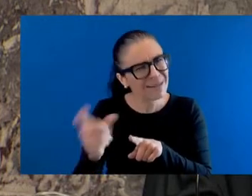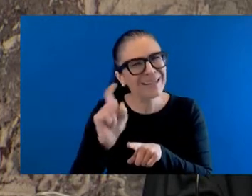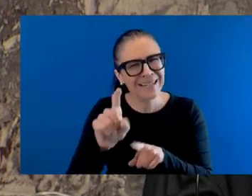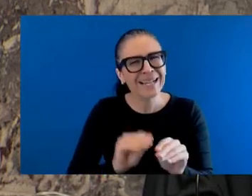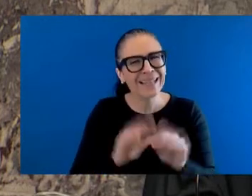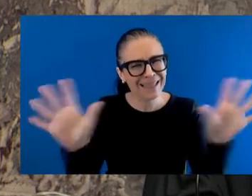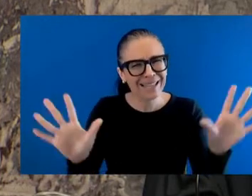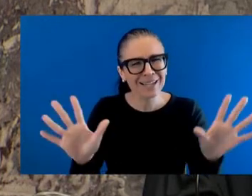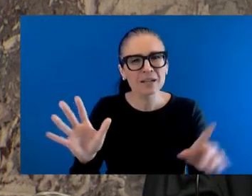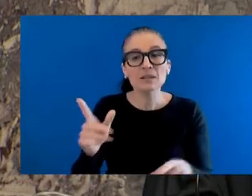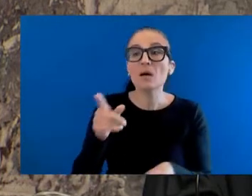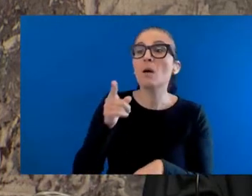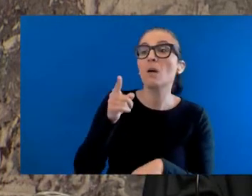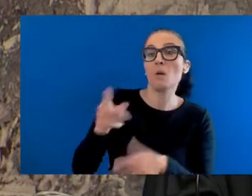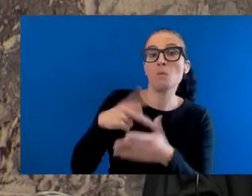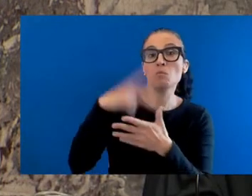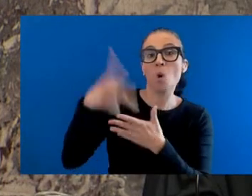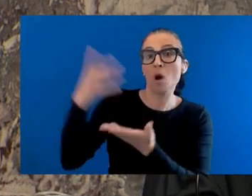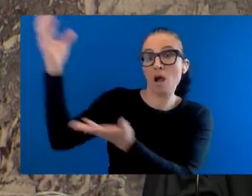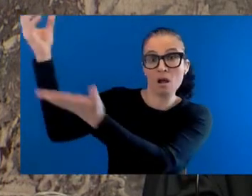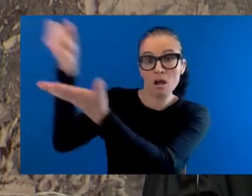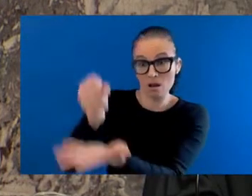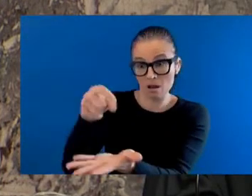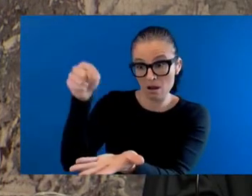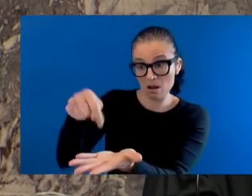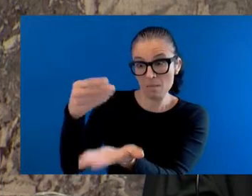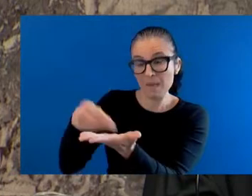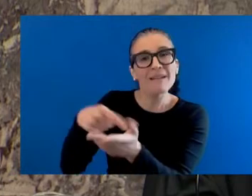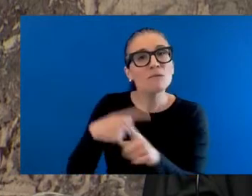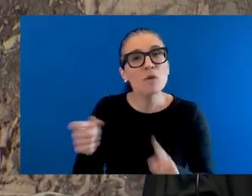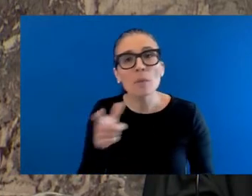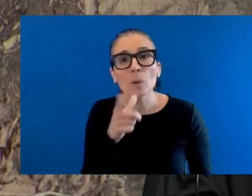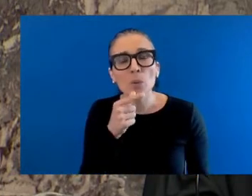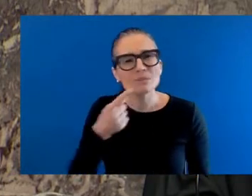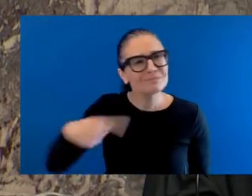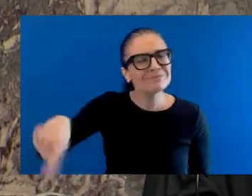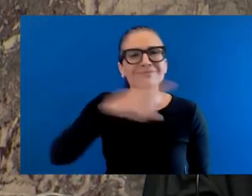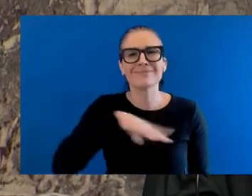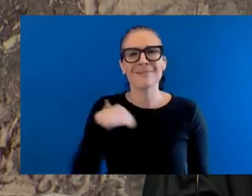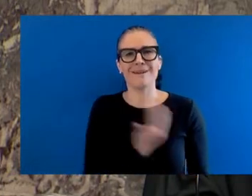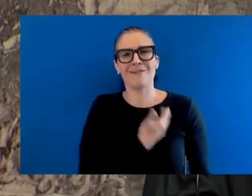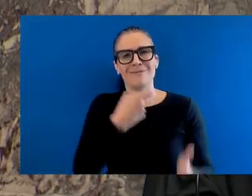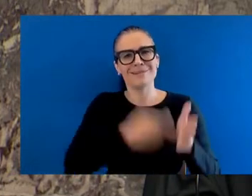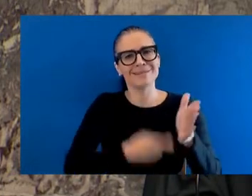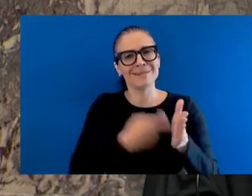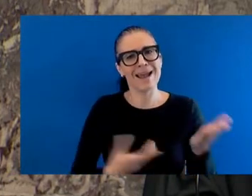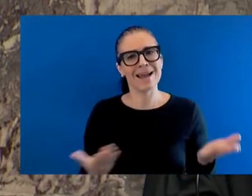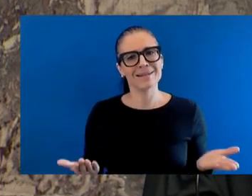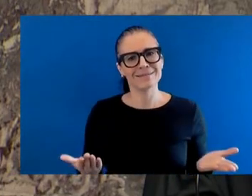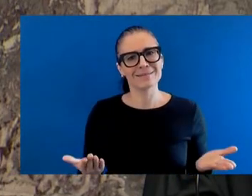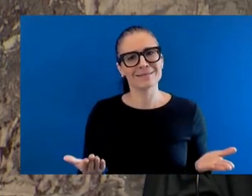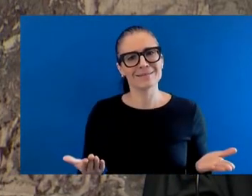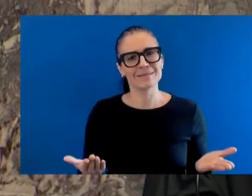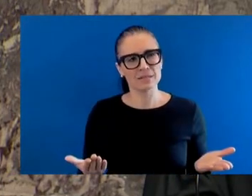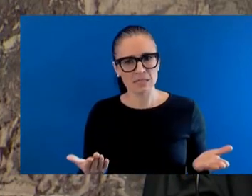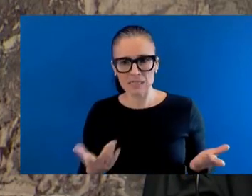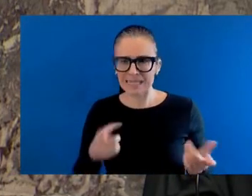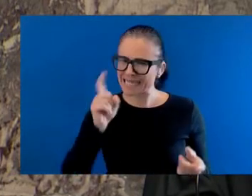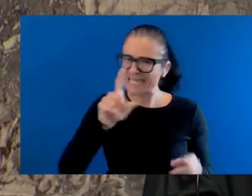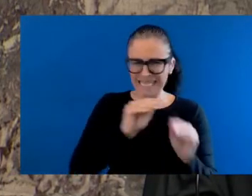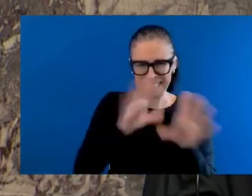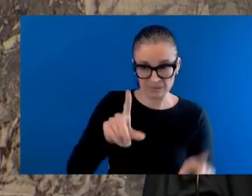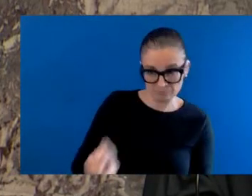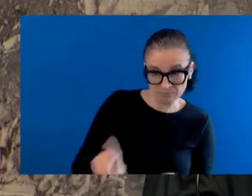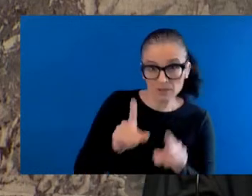There's hints that there's corruption here coming from a party that's been appointed by government to distribute